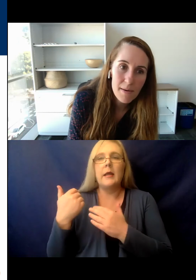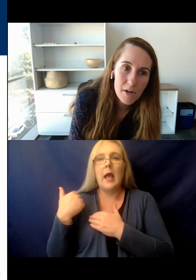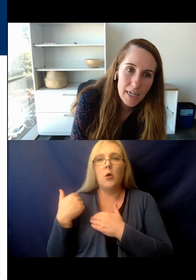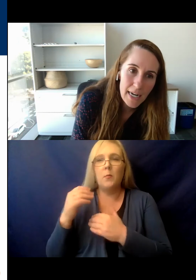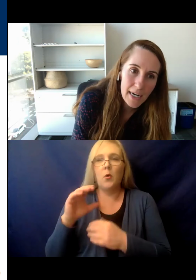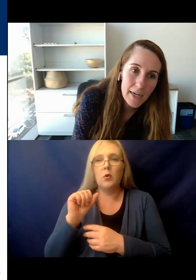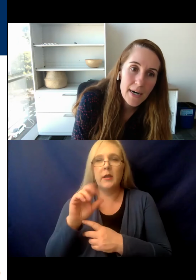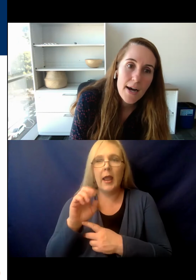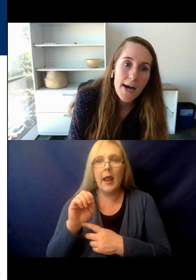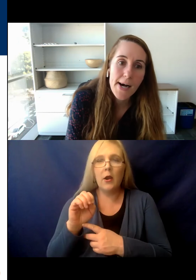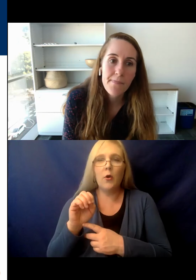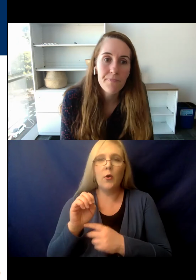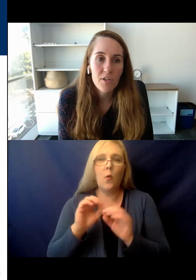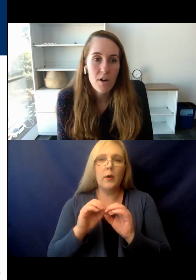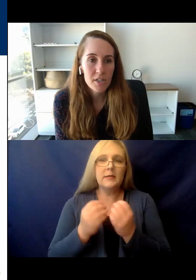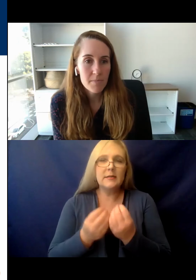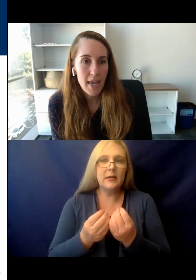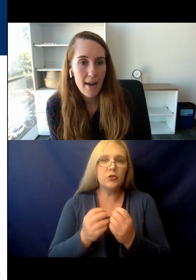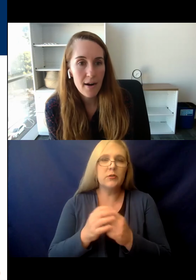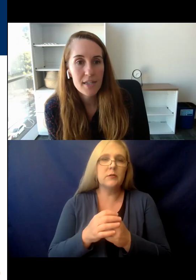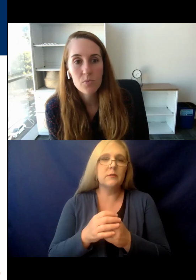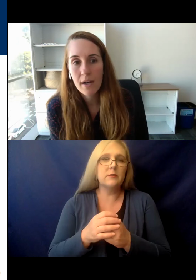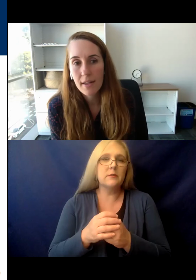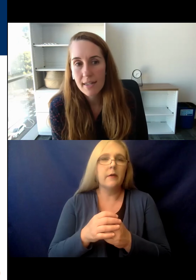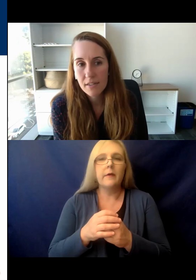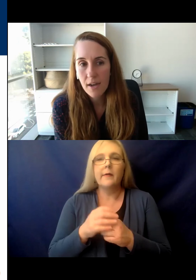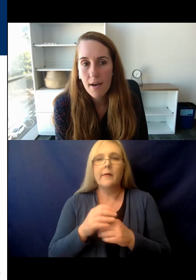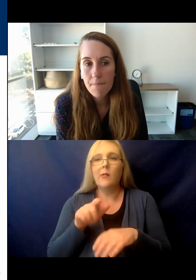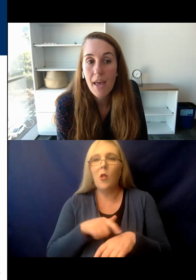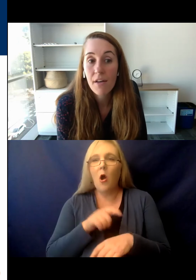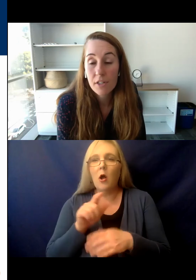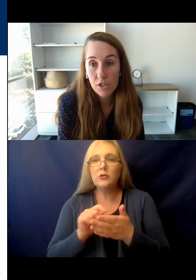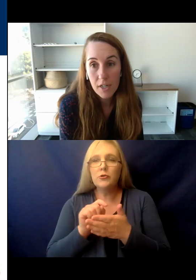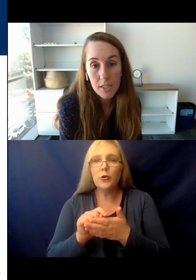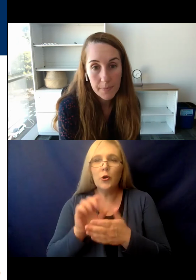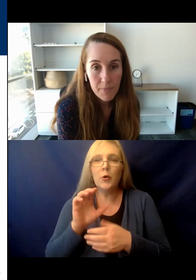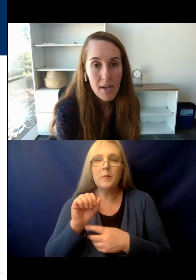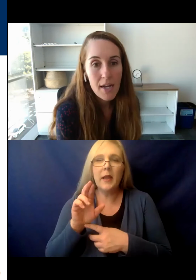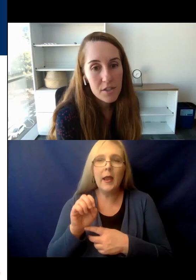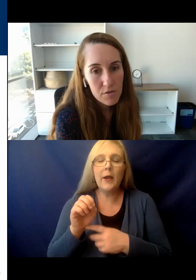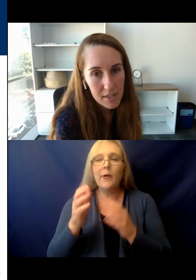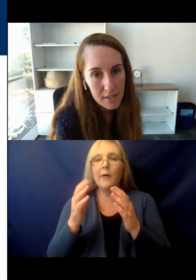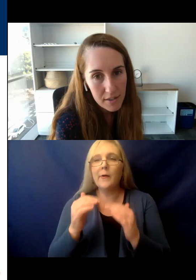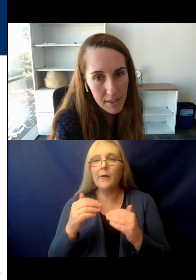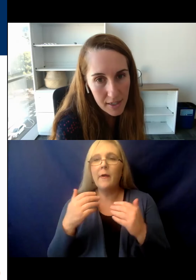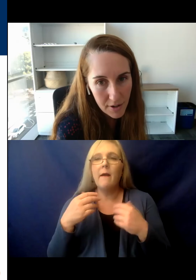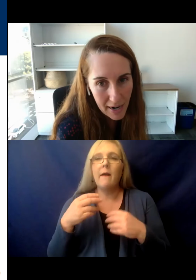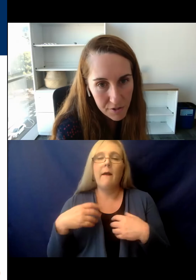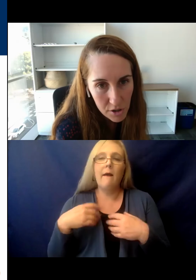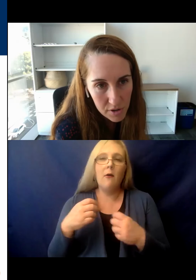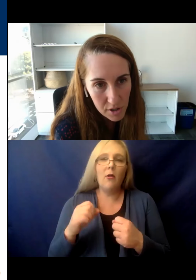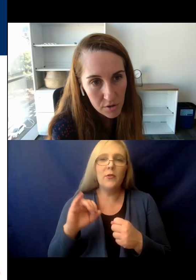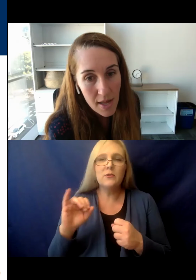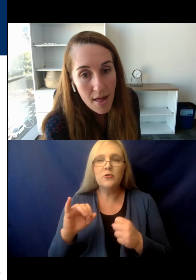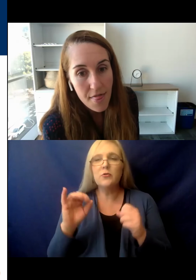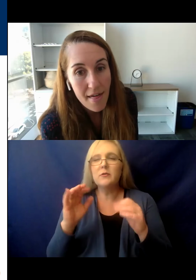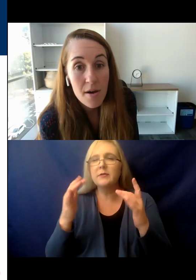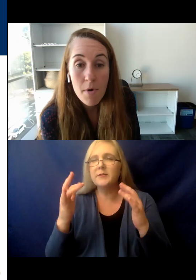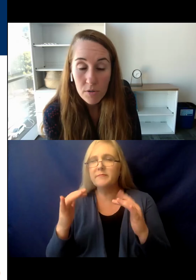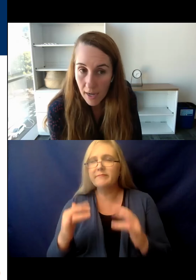hospitals, primary care, long-term care, as well as health insurers. And so this graph shows